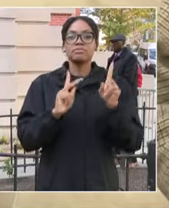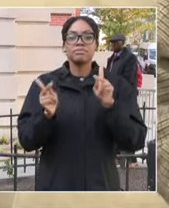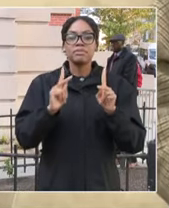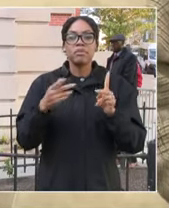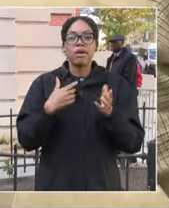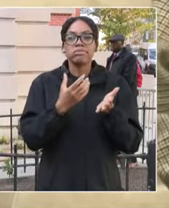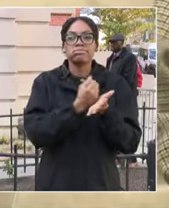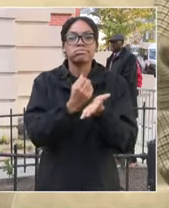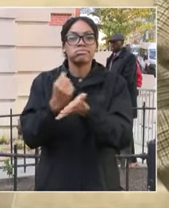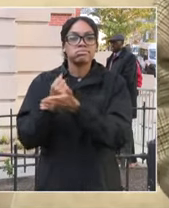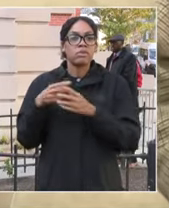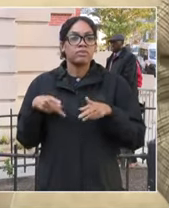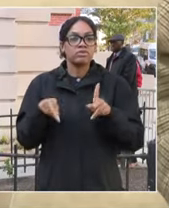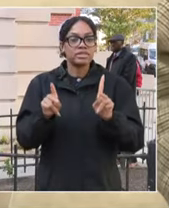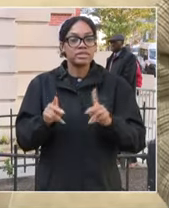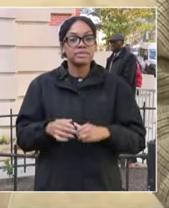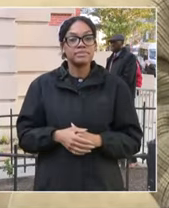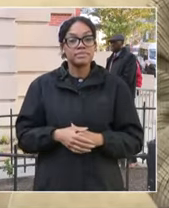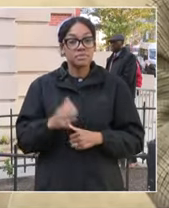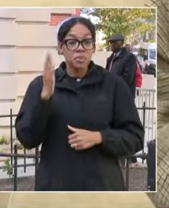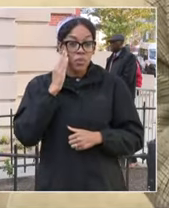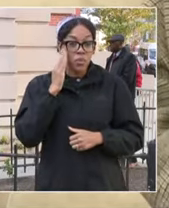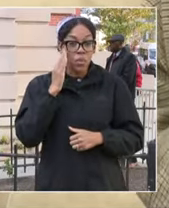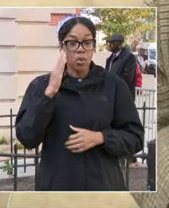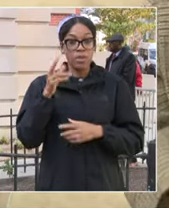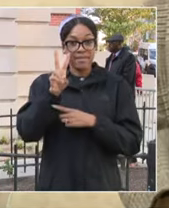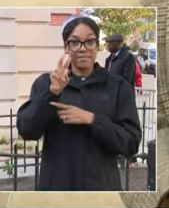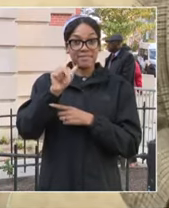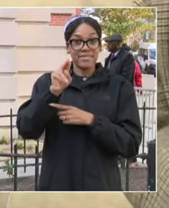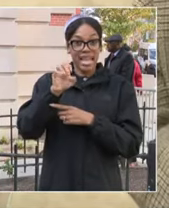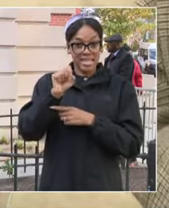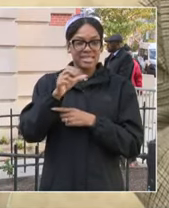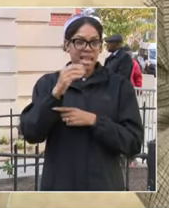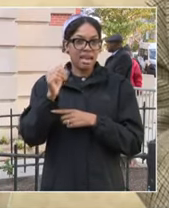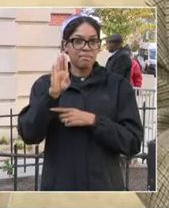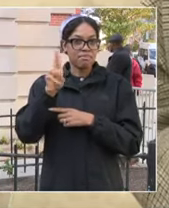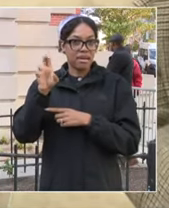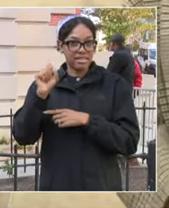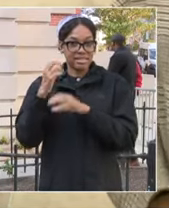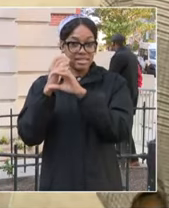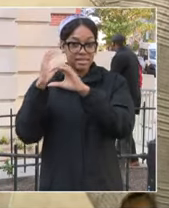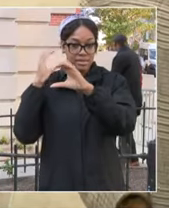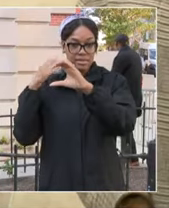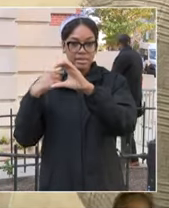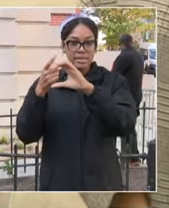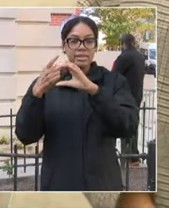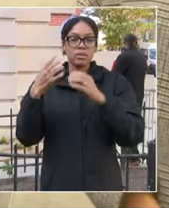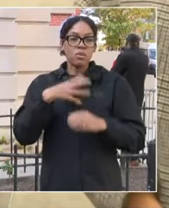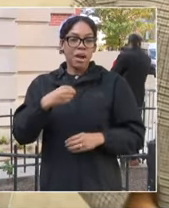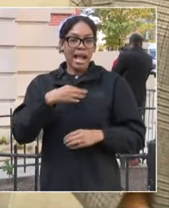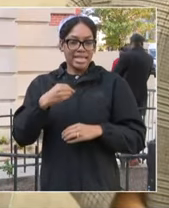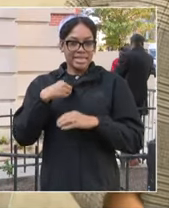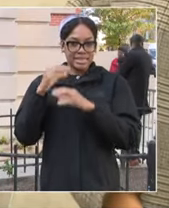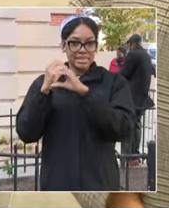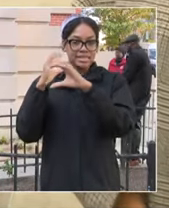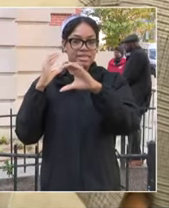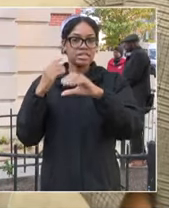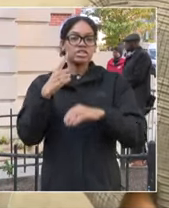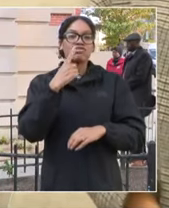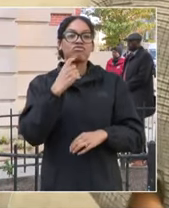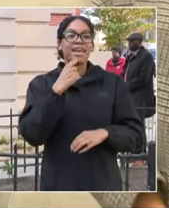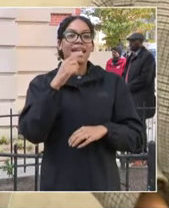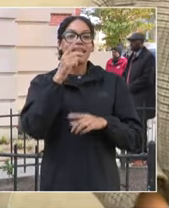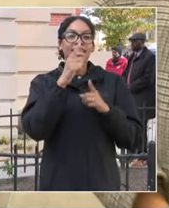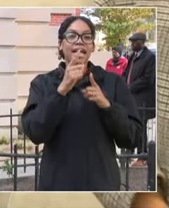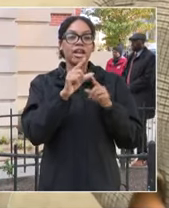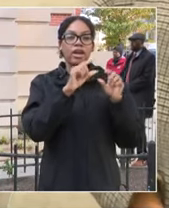know those white vans and buses you see with shelter hotline transport and big red letters on the side?